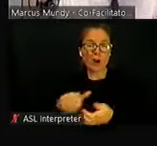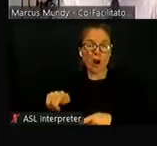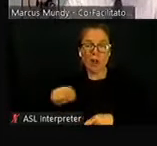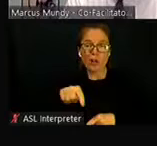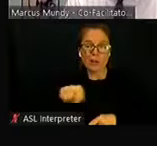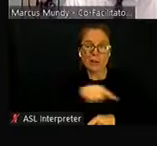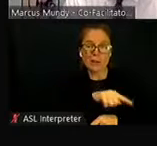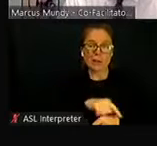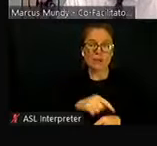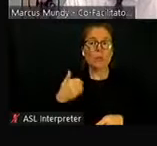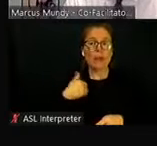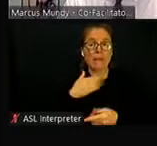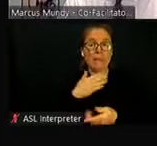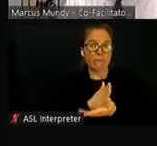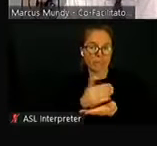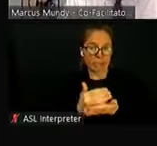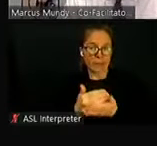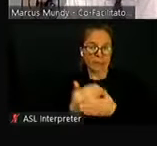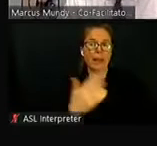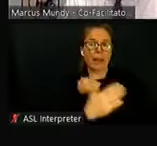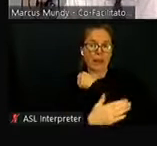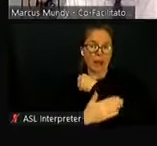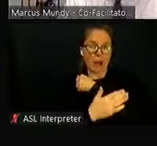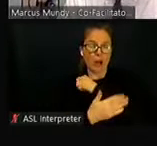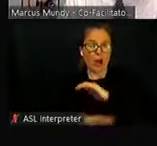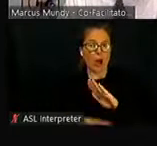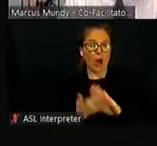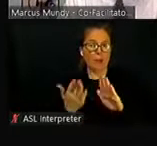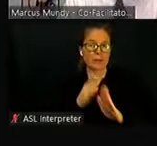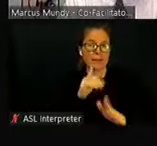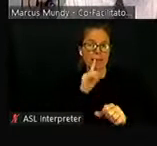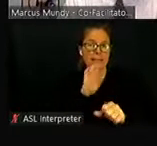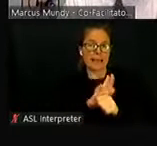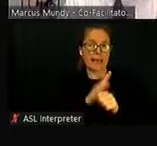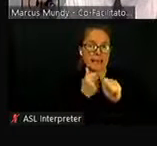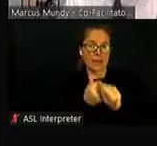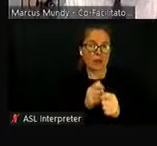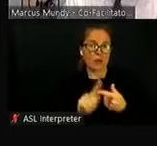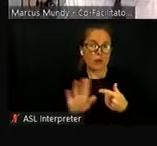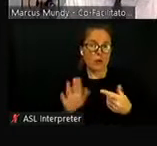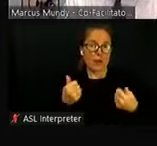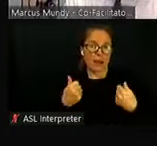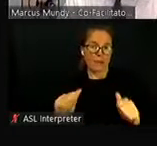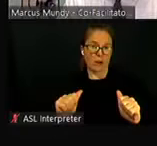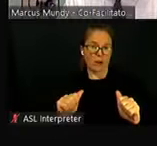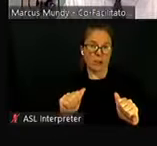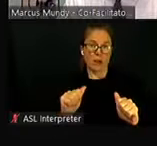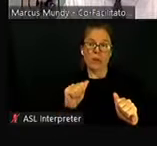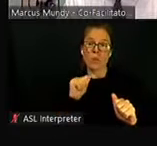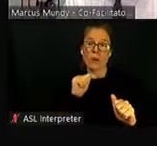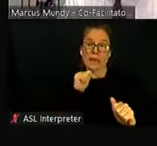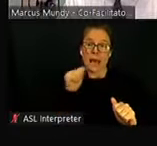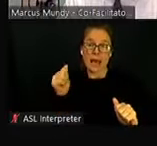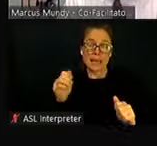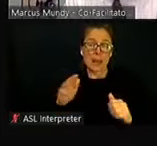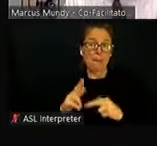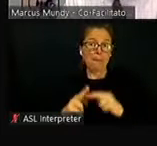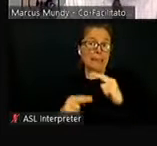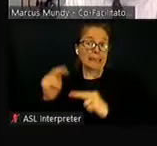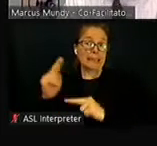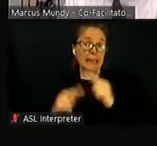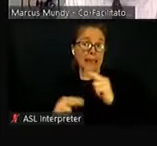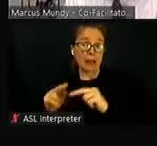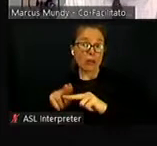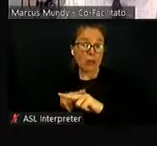do have a budget and county operations that's dedicated to those efforts. We may not necessarily be building those rails ourselves because